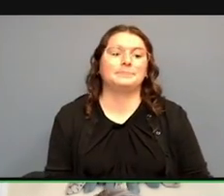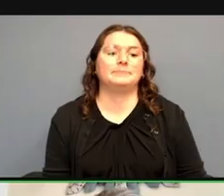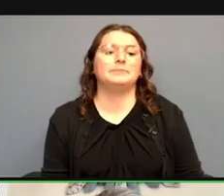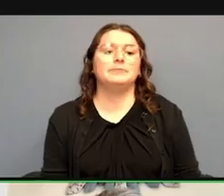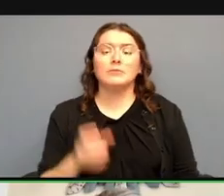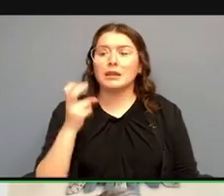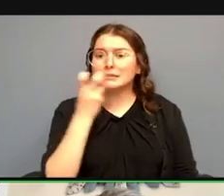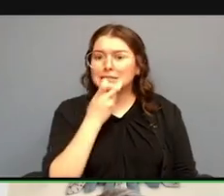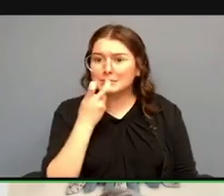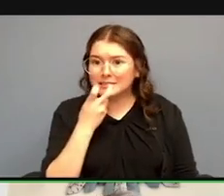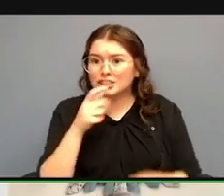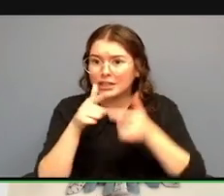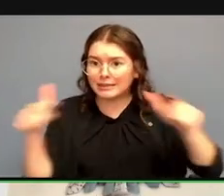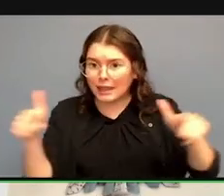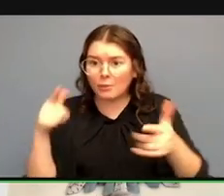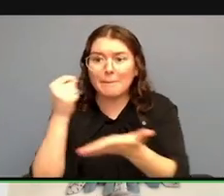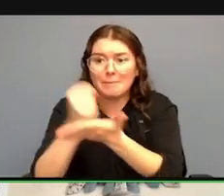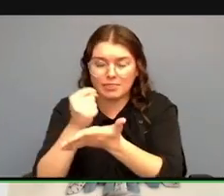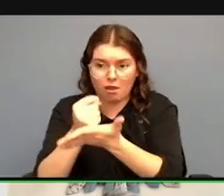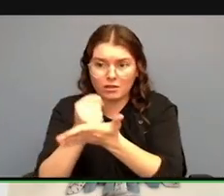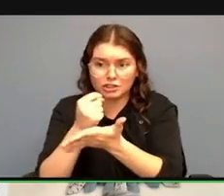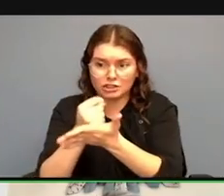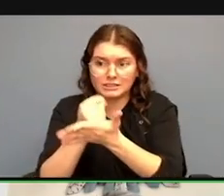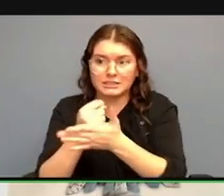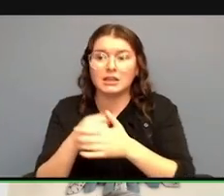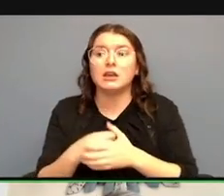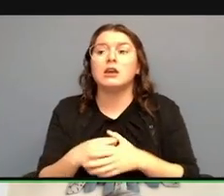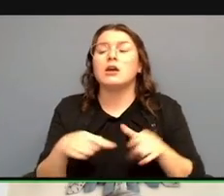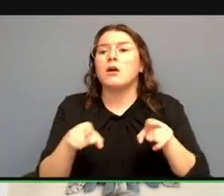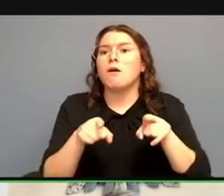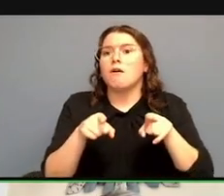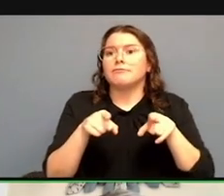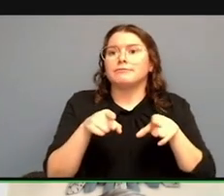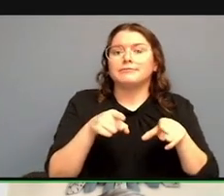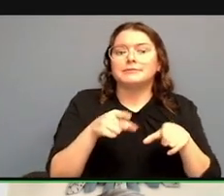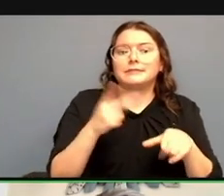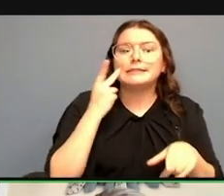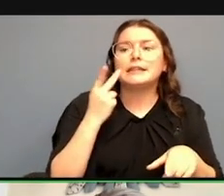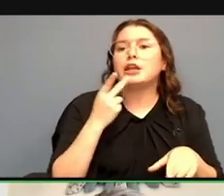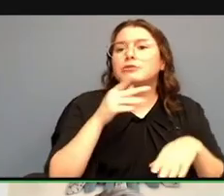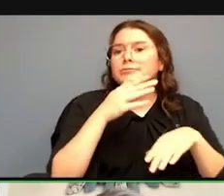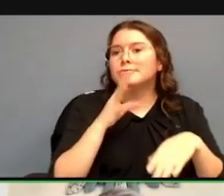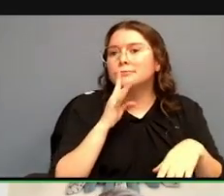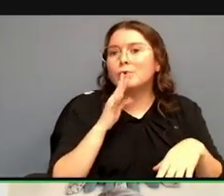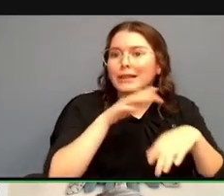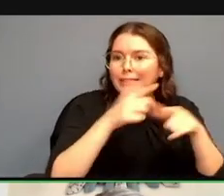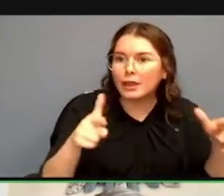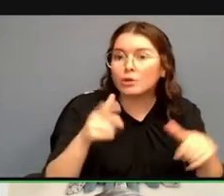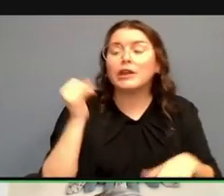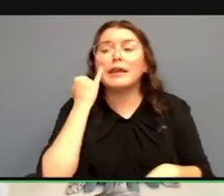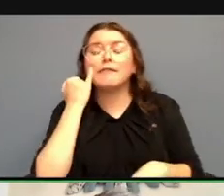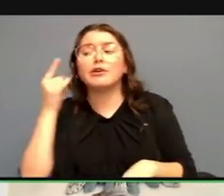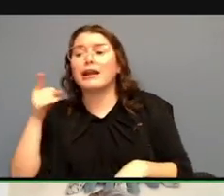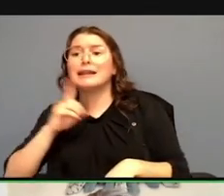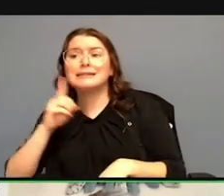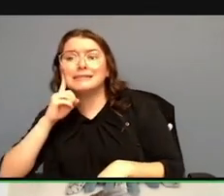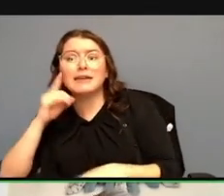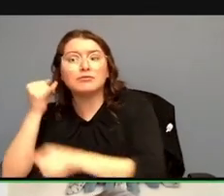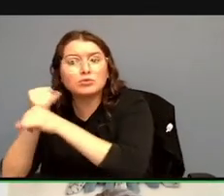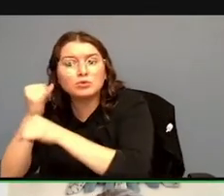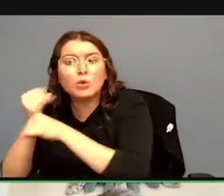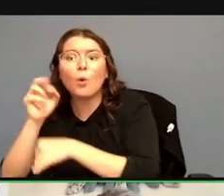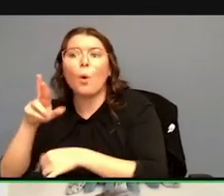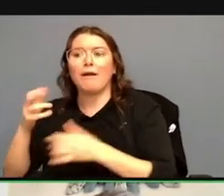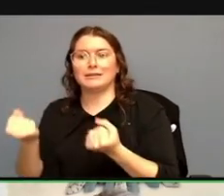both spoken language, but also if they're at a signing program or a deaf school, that person